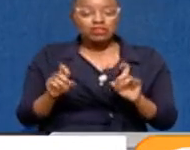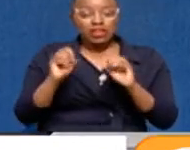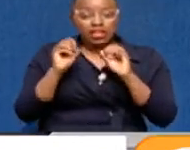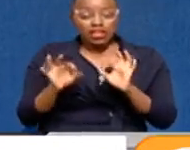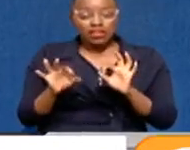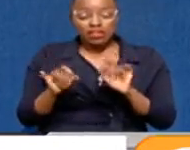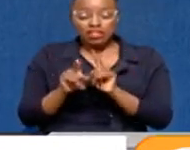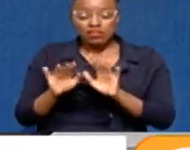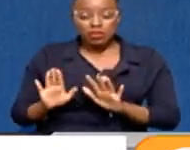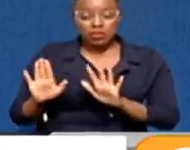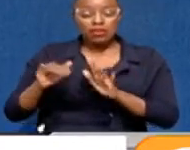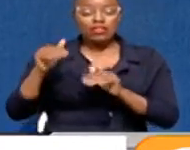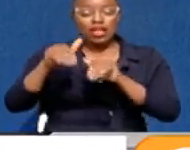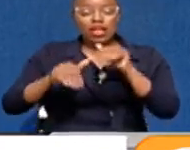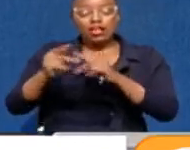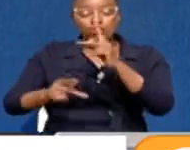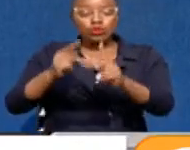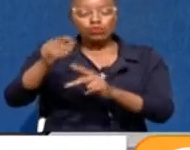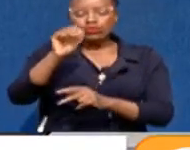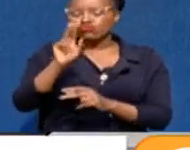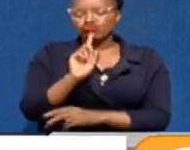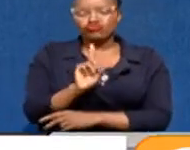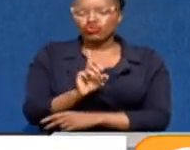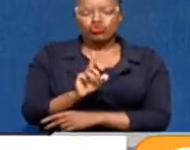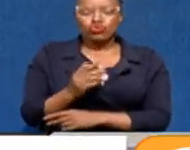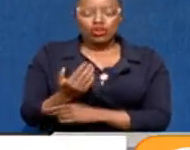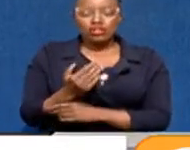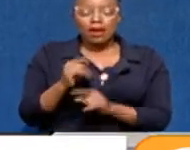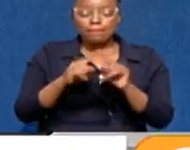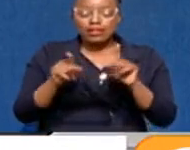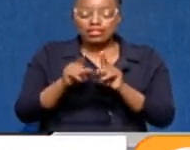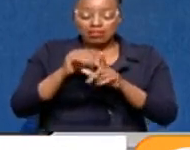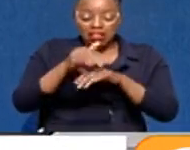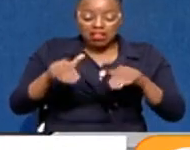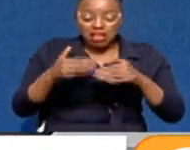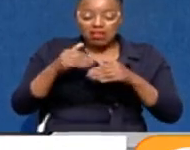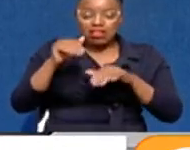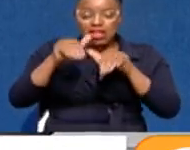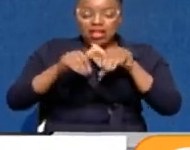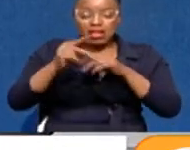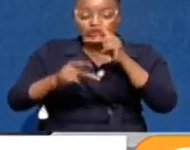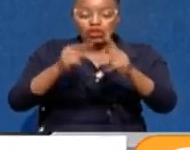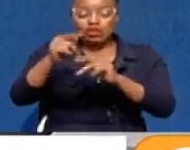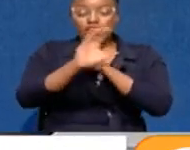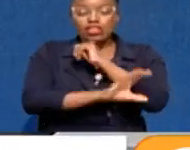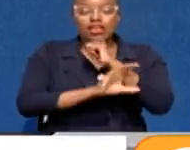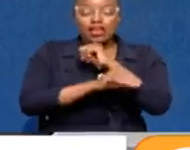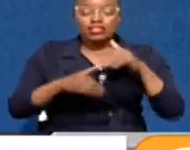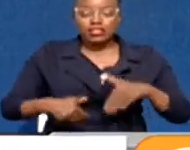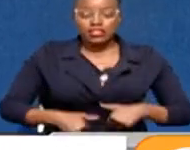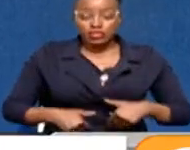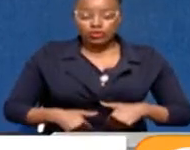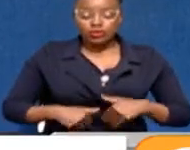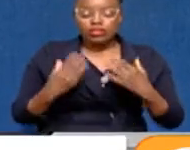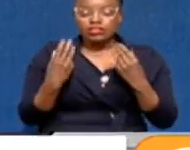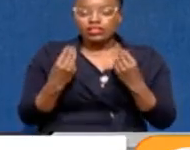if they keep off the electoral process? Of course not. By staying away from the electoral process, the country's youth